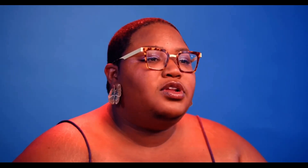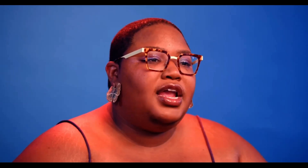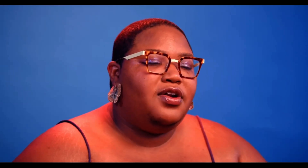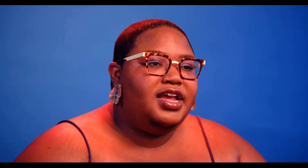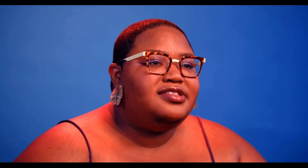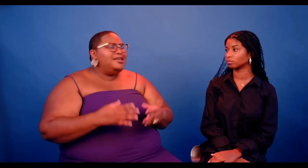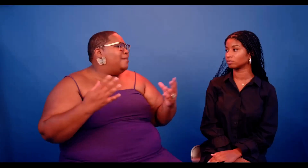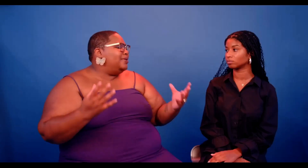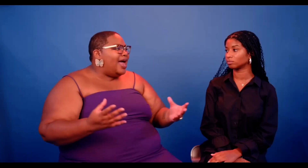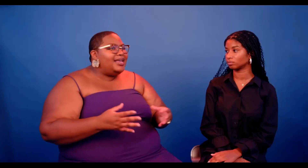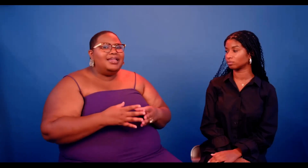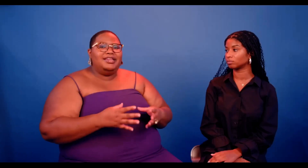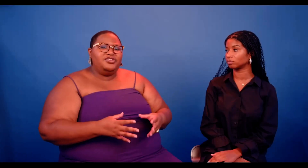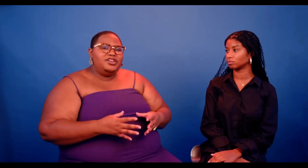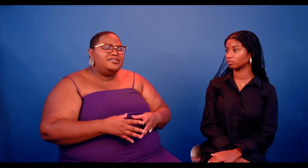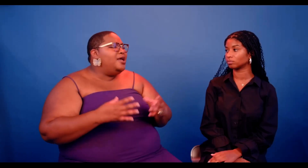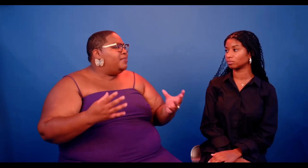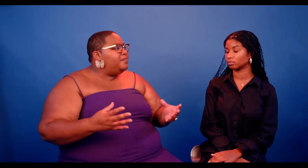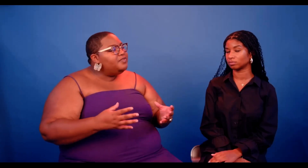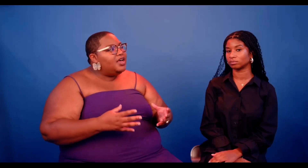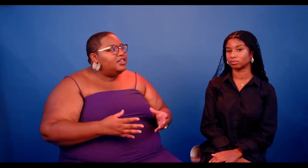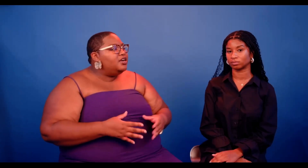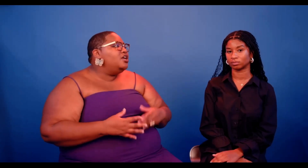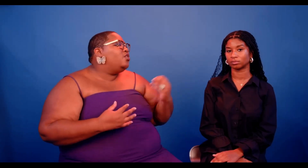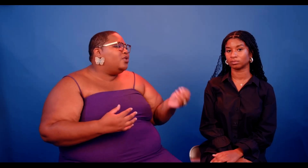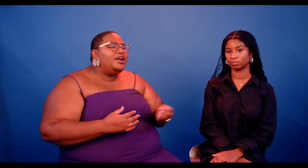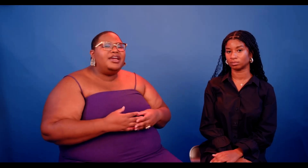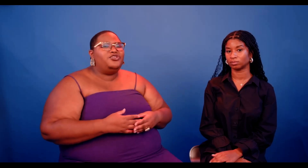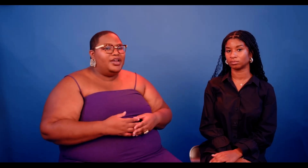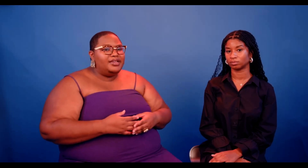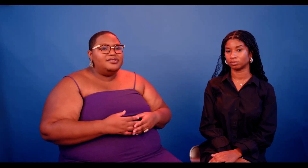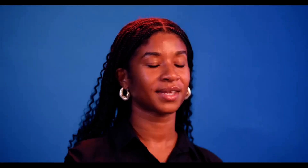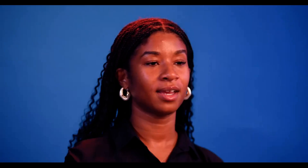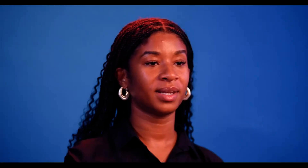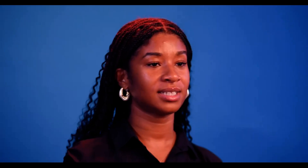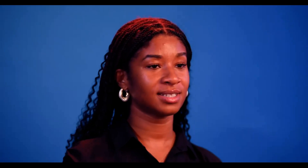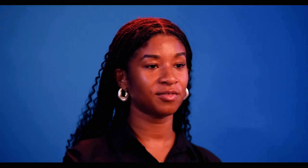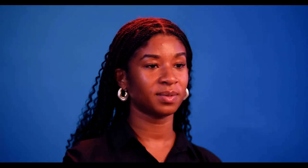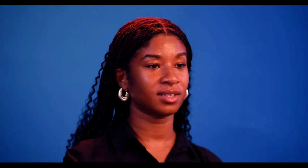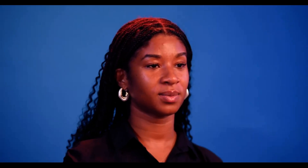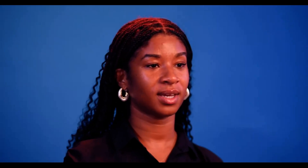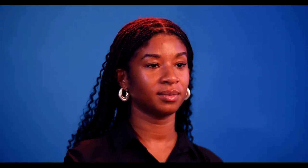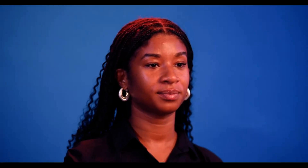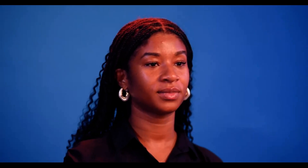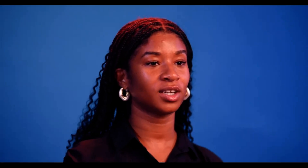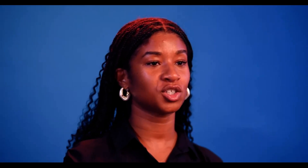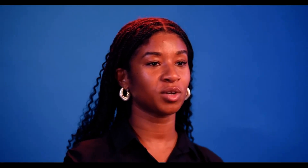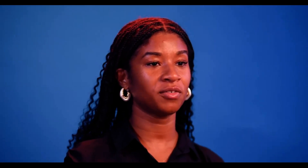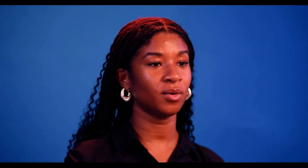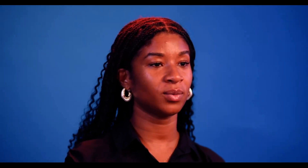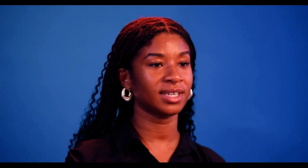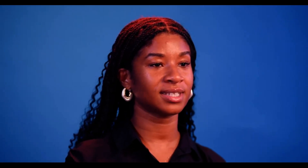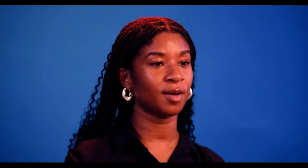in rural areas, Black, Indigenous, people of color, queer, and trans. But it doesn't have to be this way. There